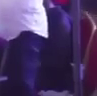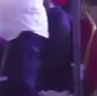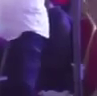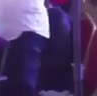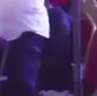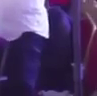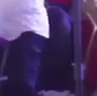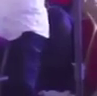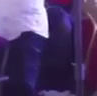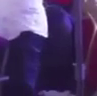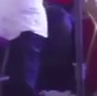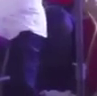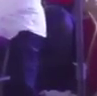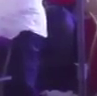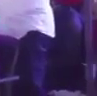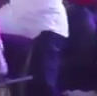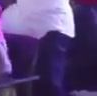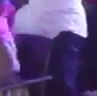Hallelujah. And